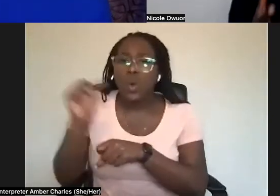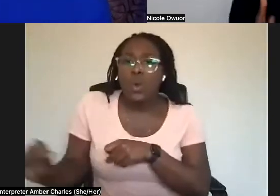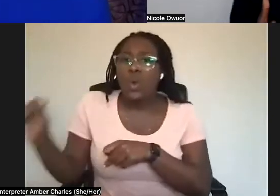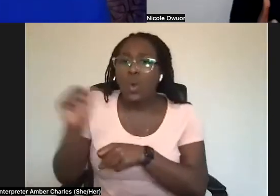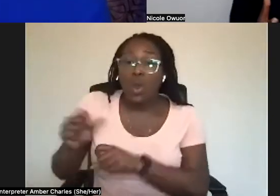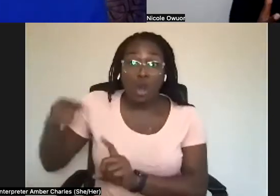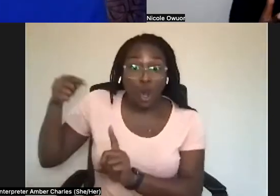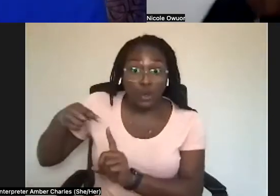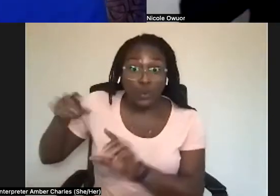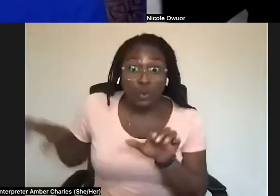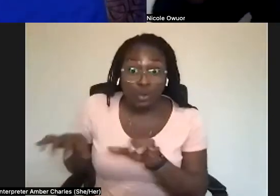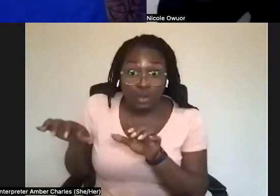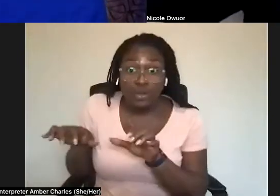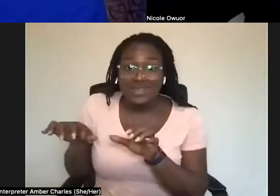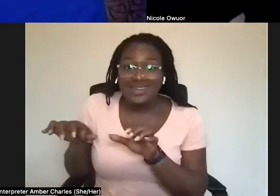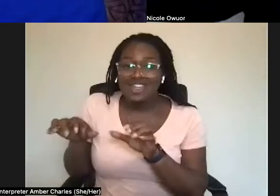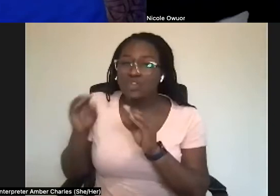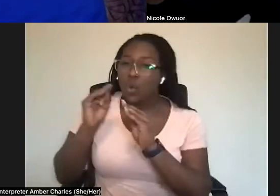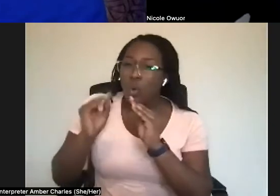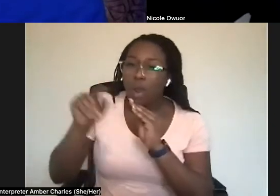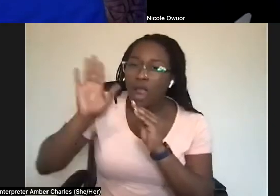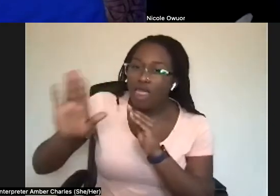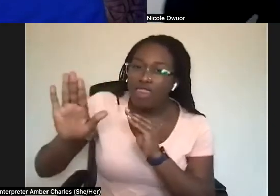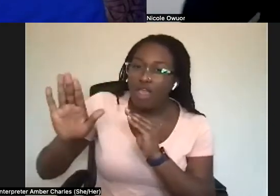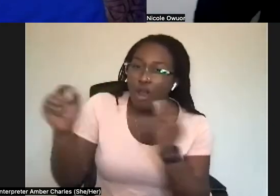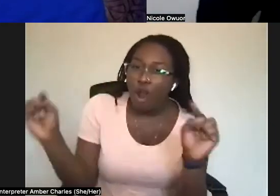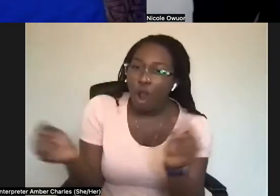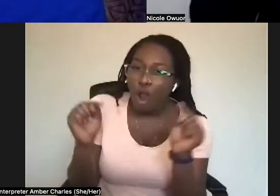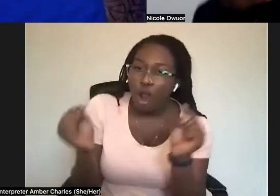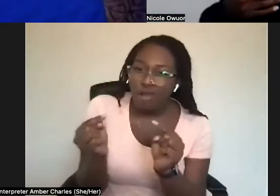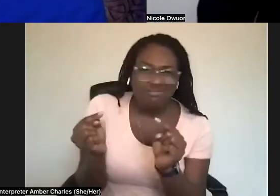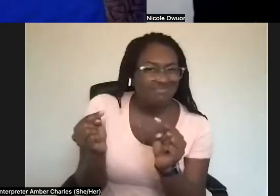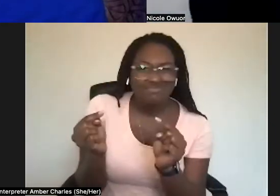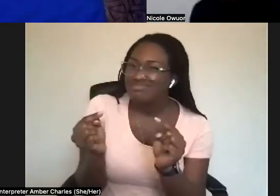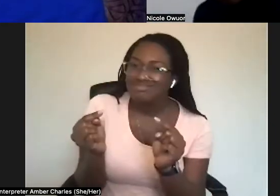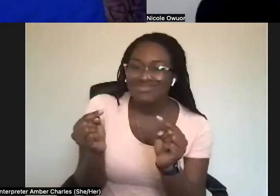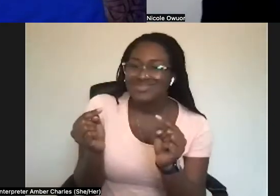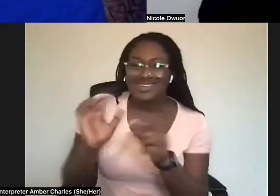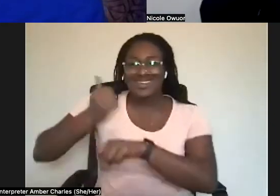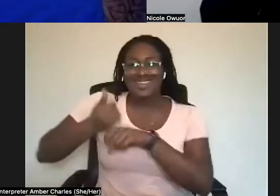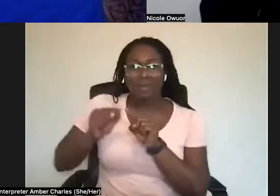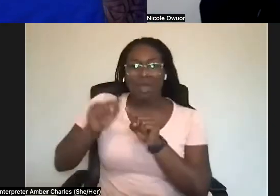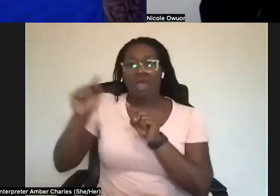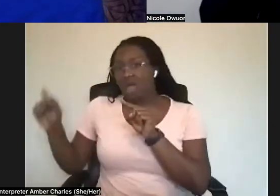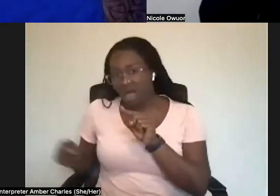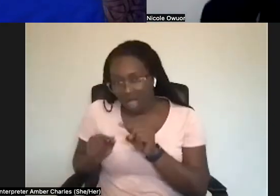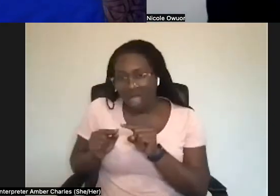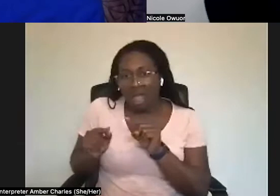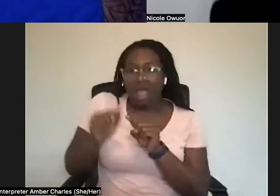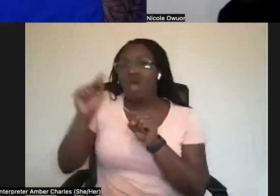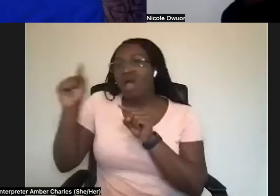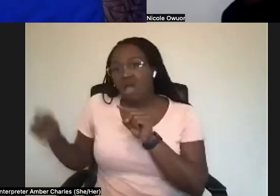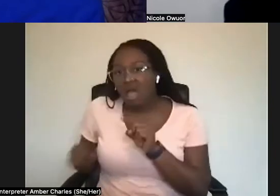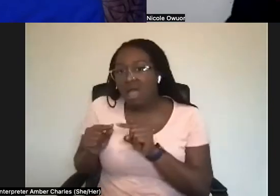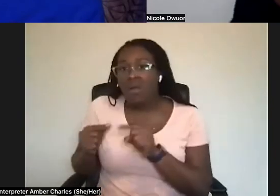putting in to repair their harm, it creates this cycle where I would